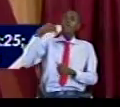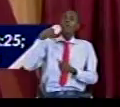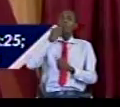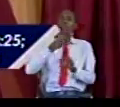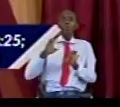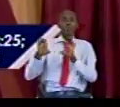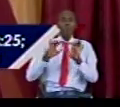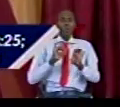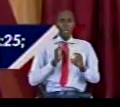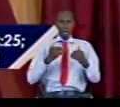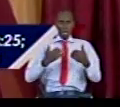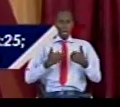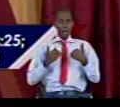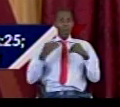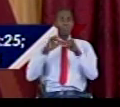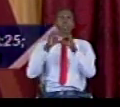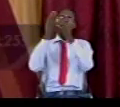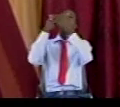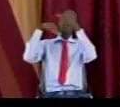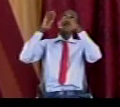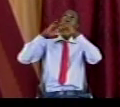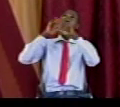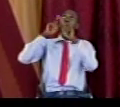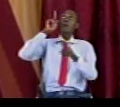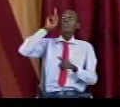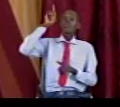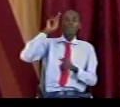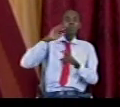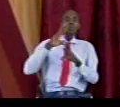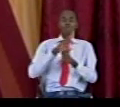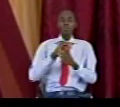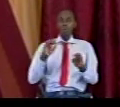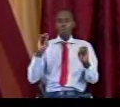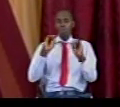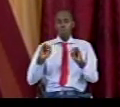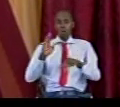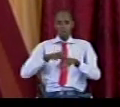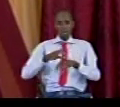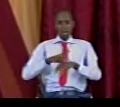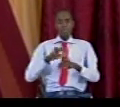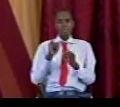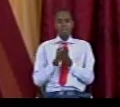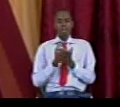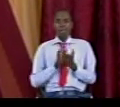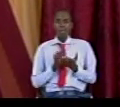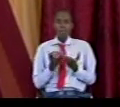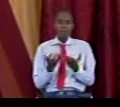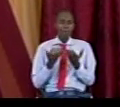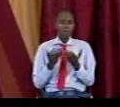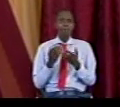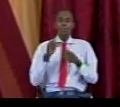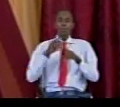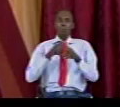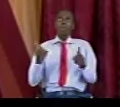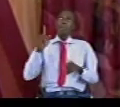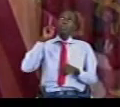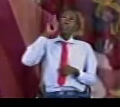in none but thee, and there is none upon earth that I desire beside thee. We're looking at